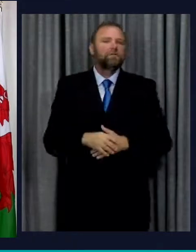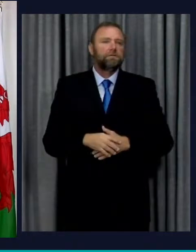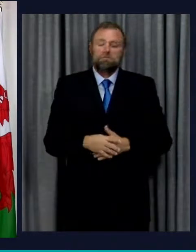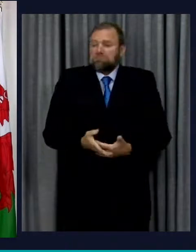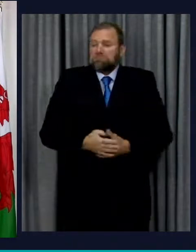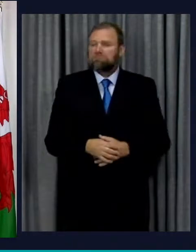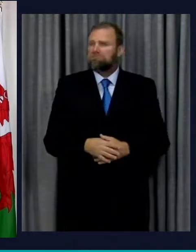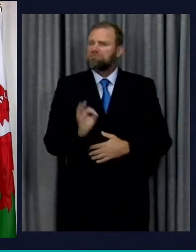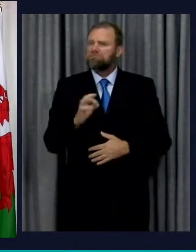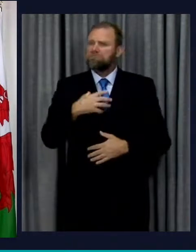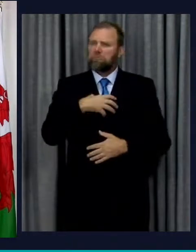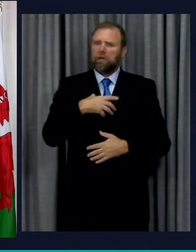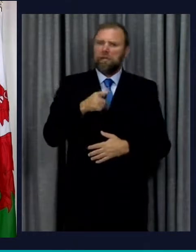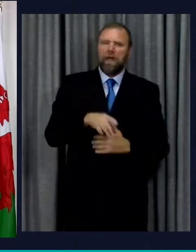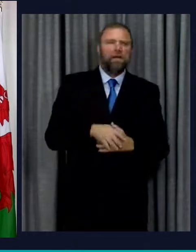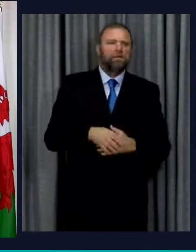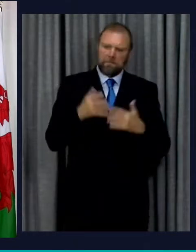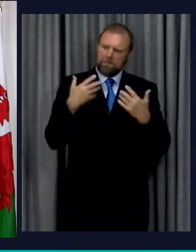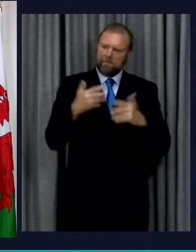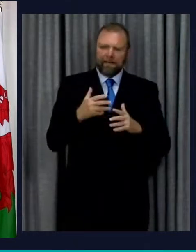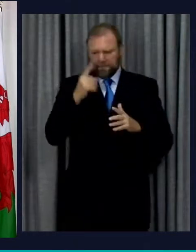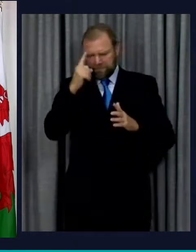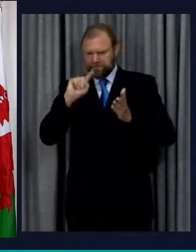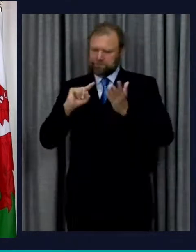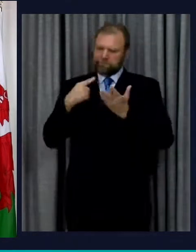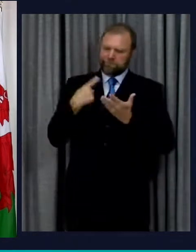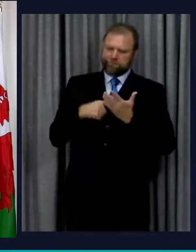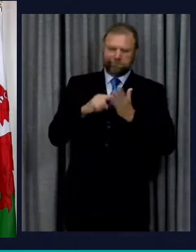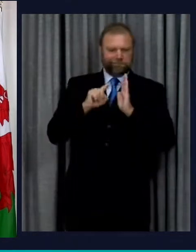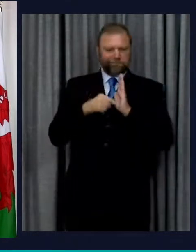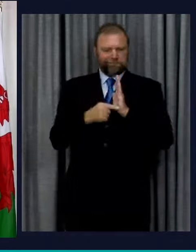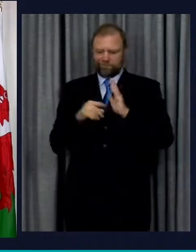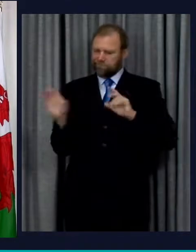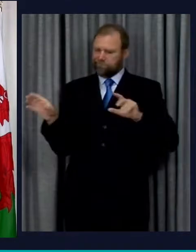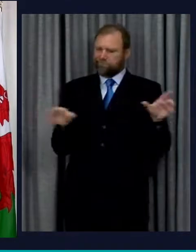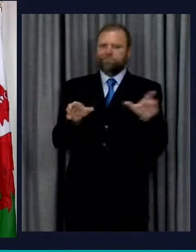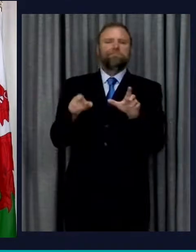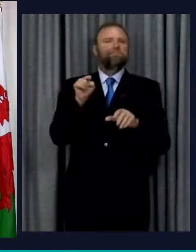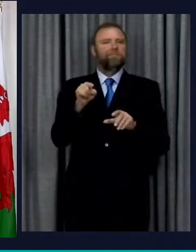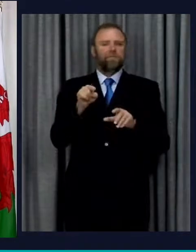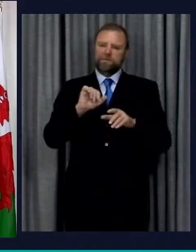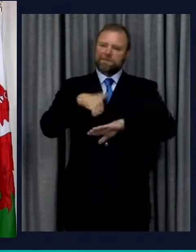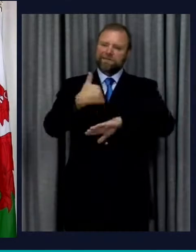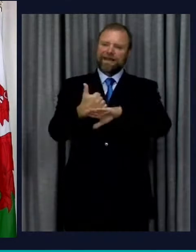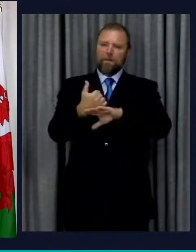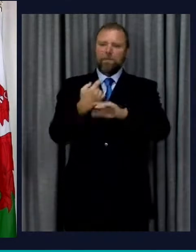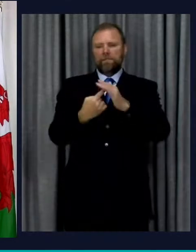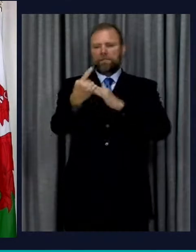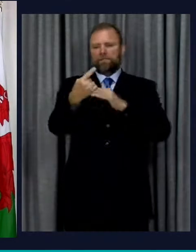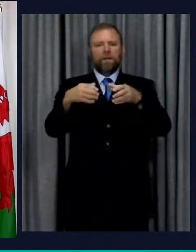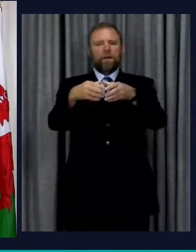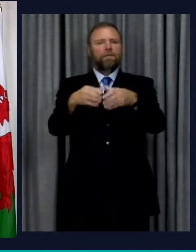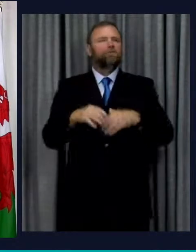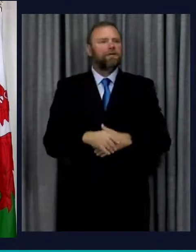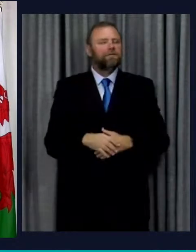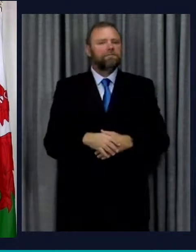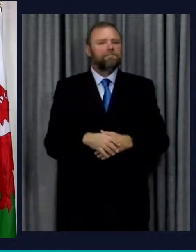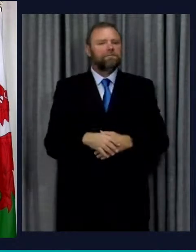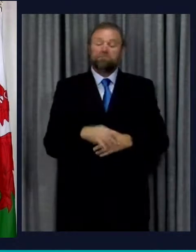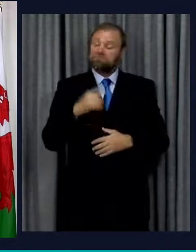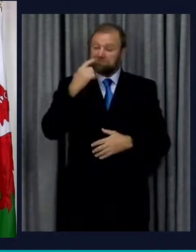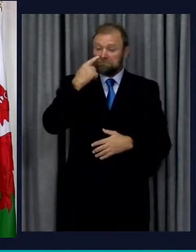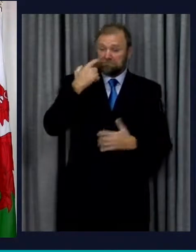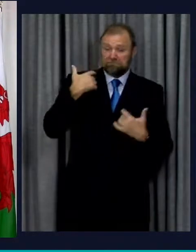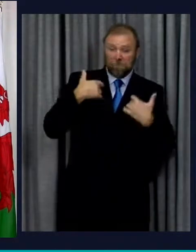had a manifesto commitment to establishing an independent commission. I look forward to seeing what happens when that commission reports back.